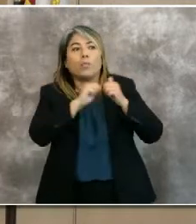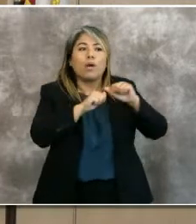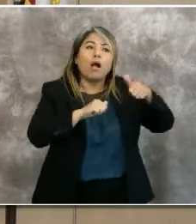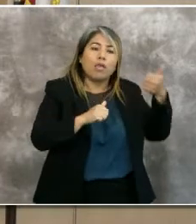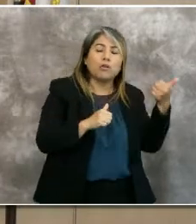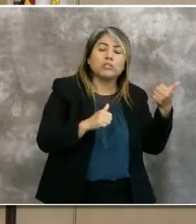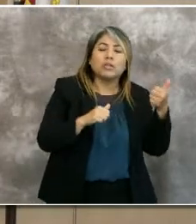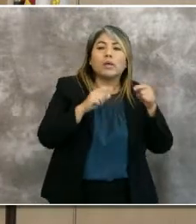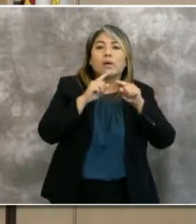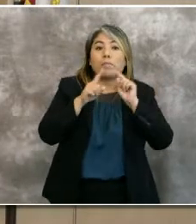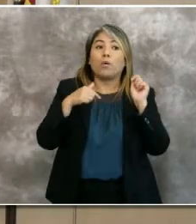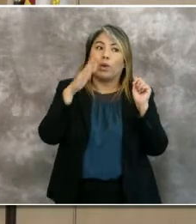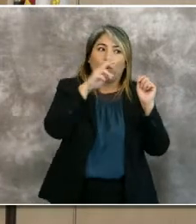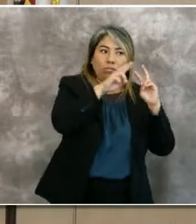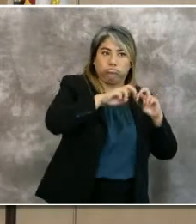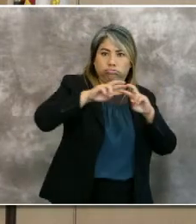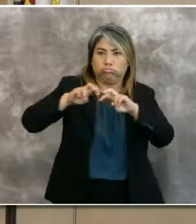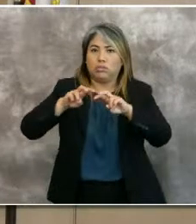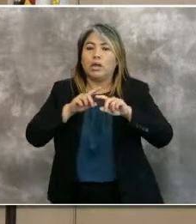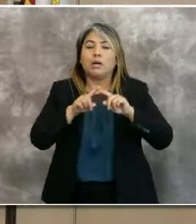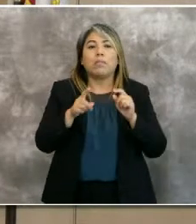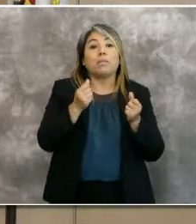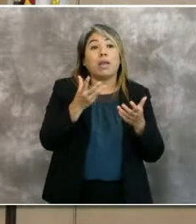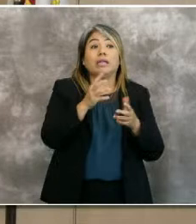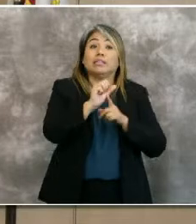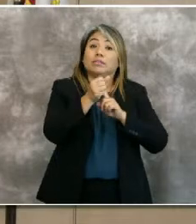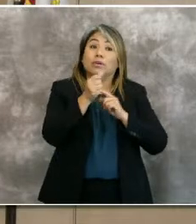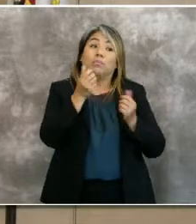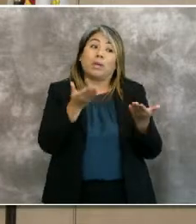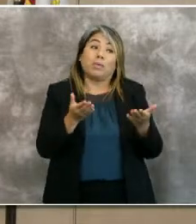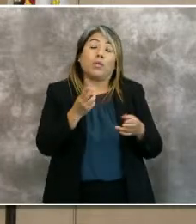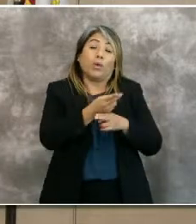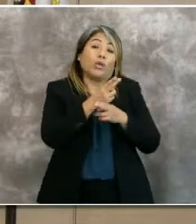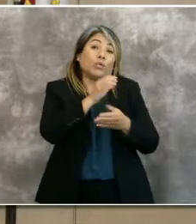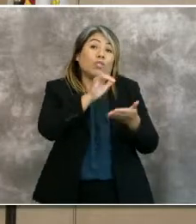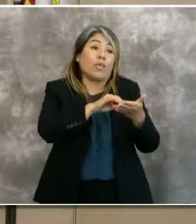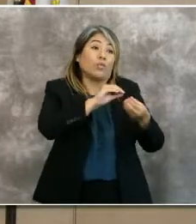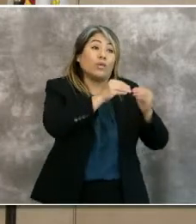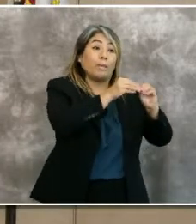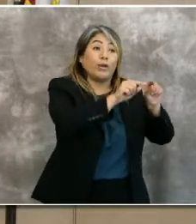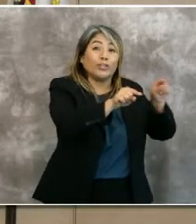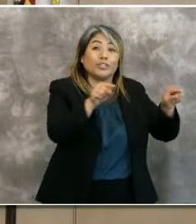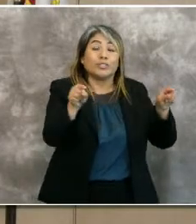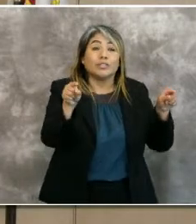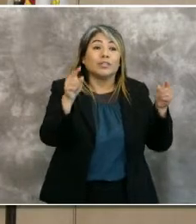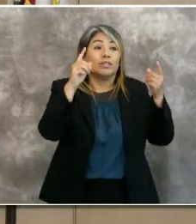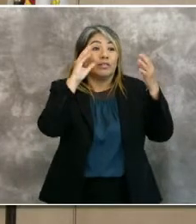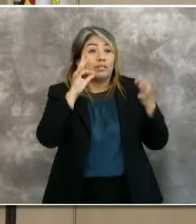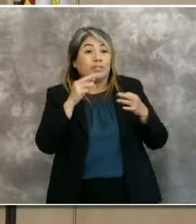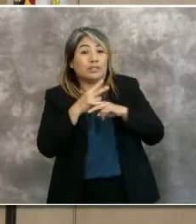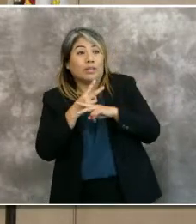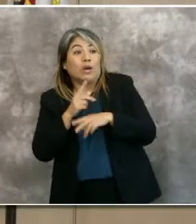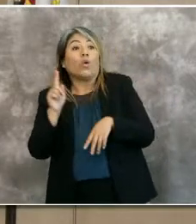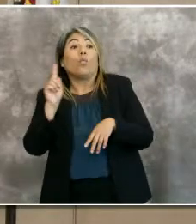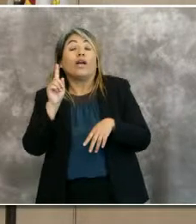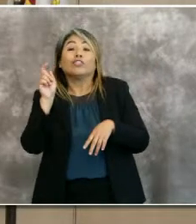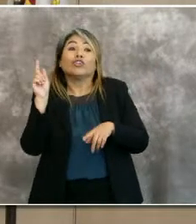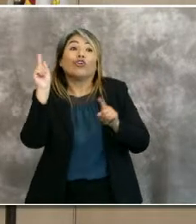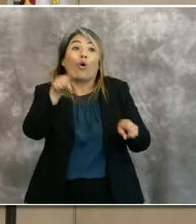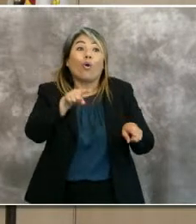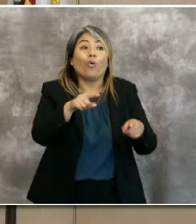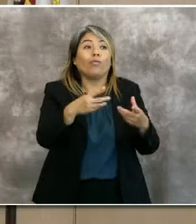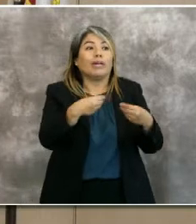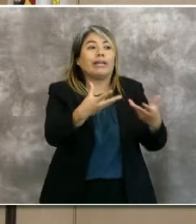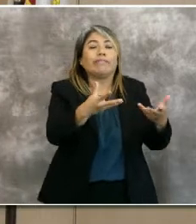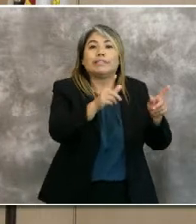that. And in many cases, we may use that to determine where testing should be, or if there